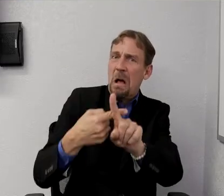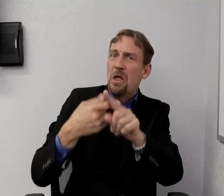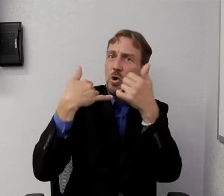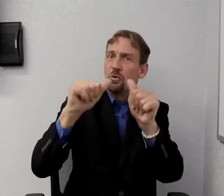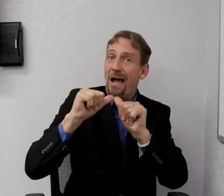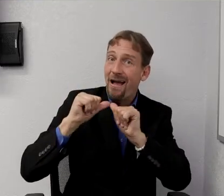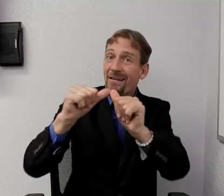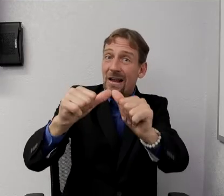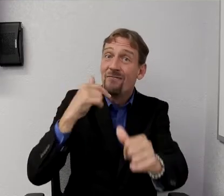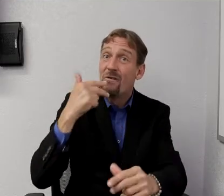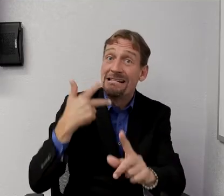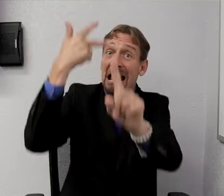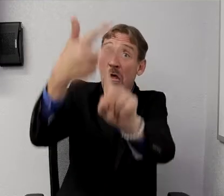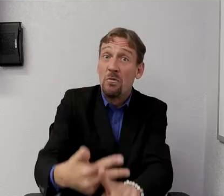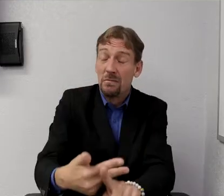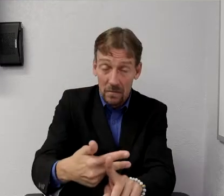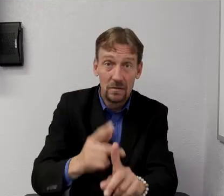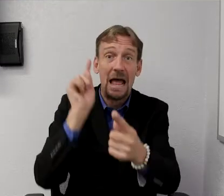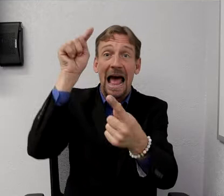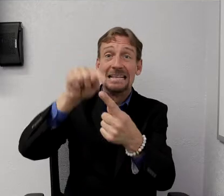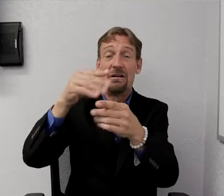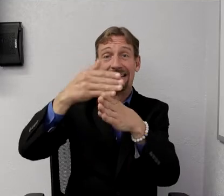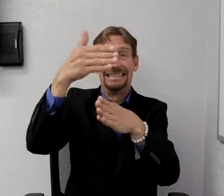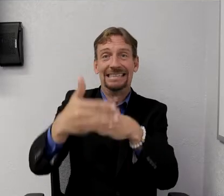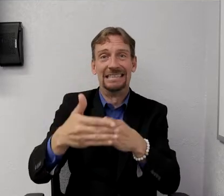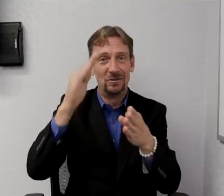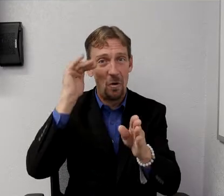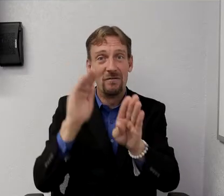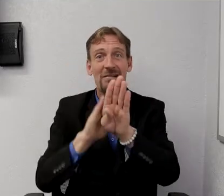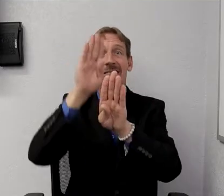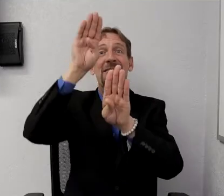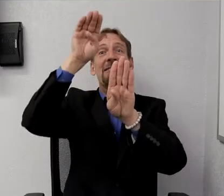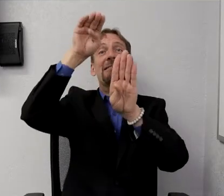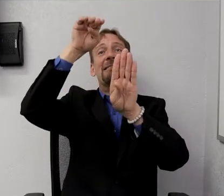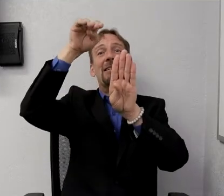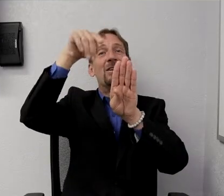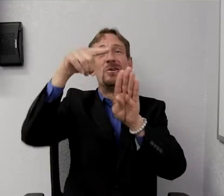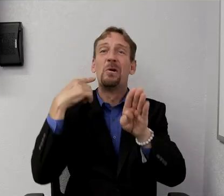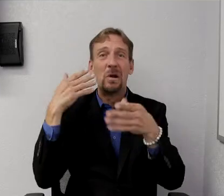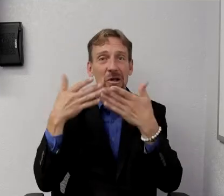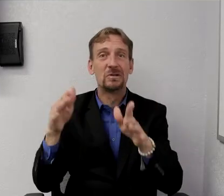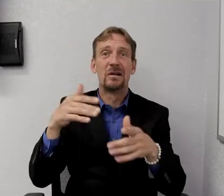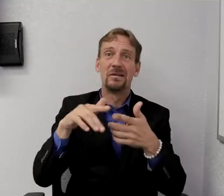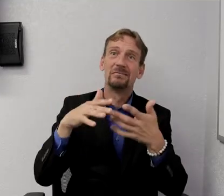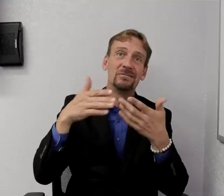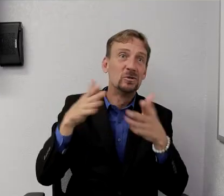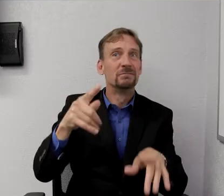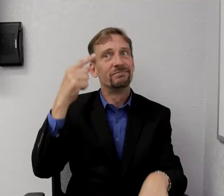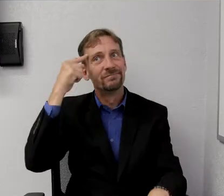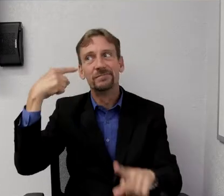months until we hit the apex, you start losing a bit of your optimism at that point.